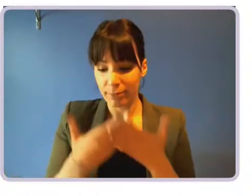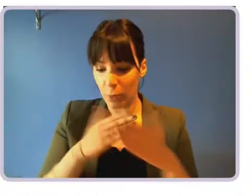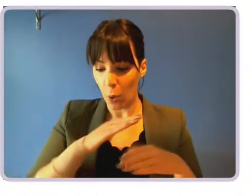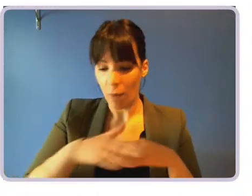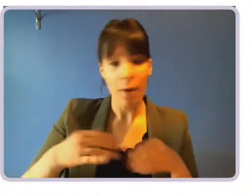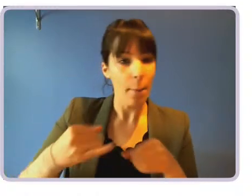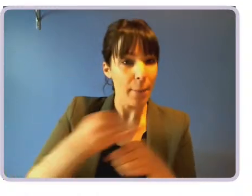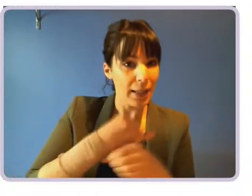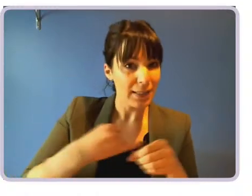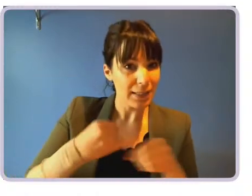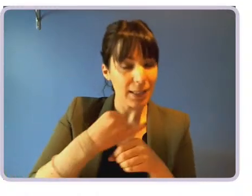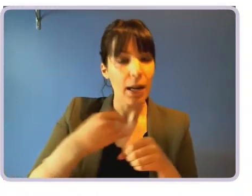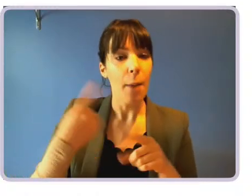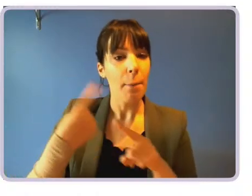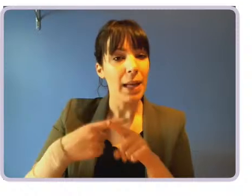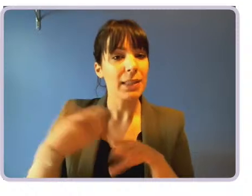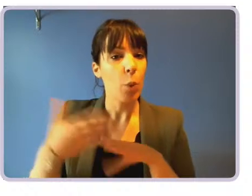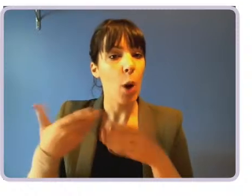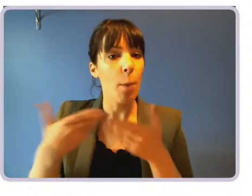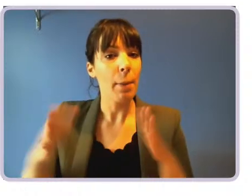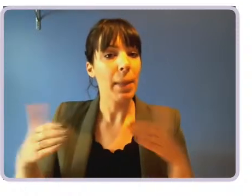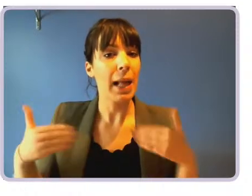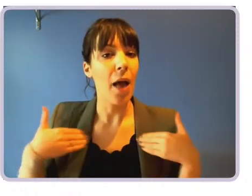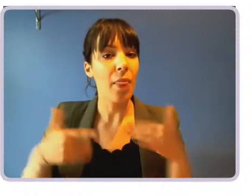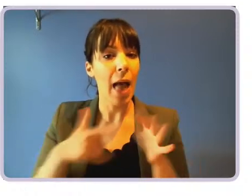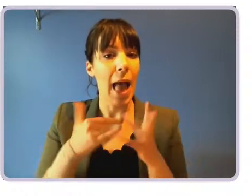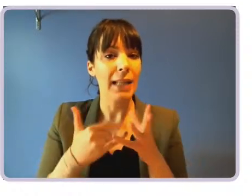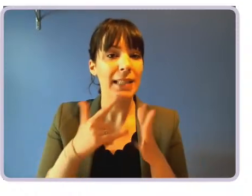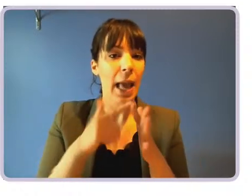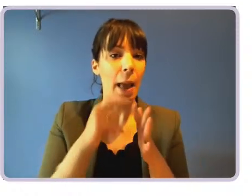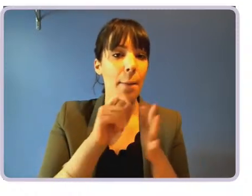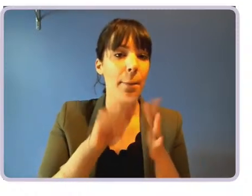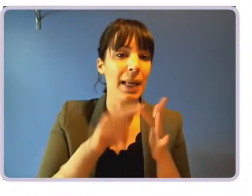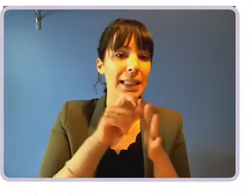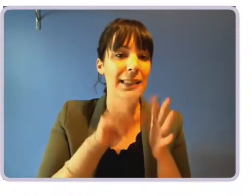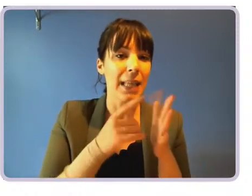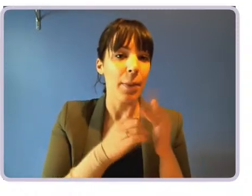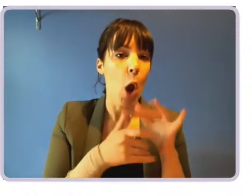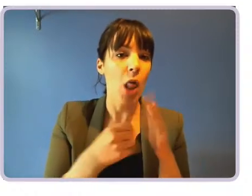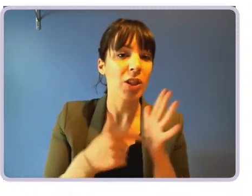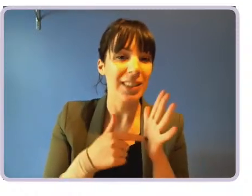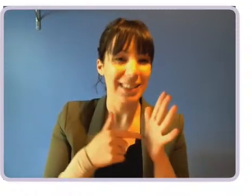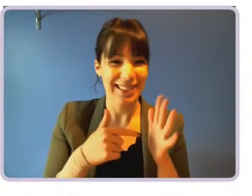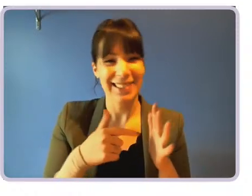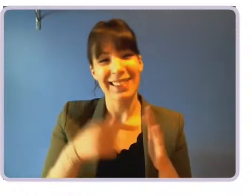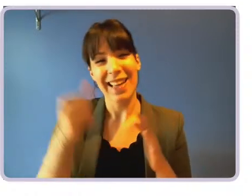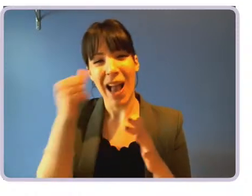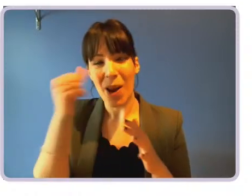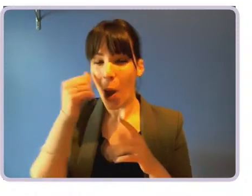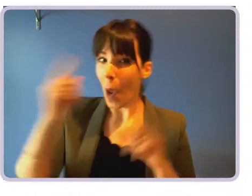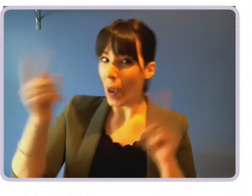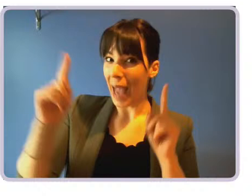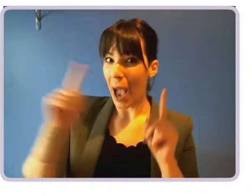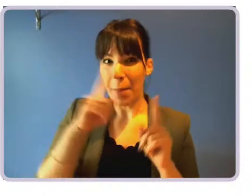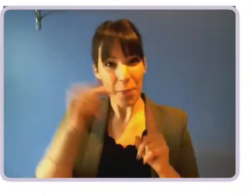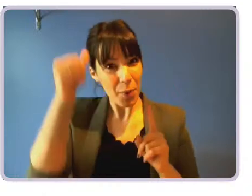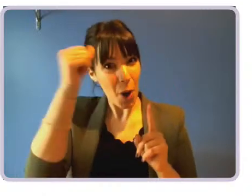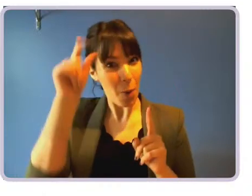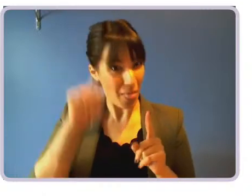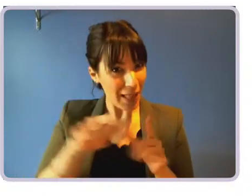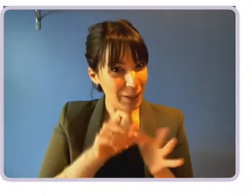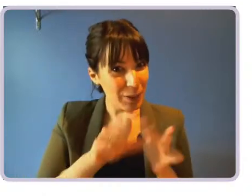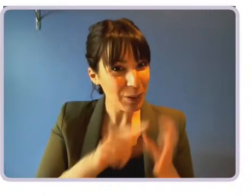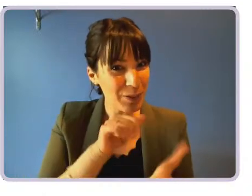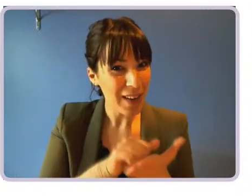and now I never have to explain to anyone ever again what an epidemiologist does or is, which is pretty